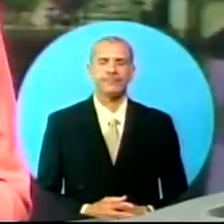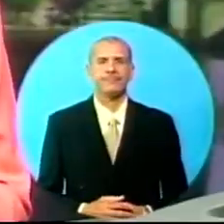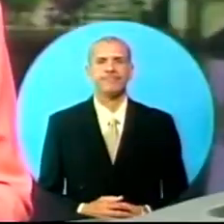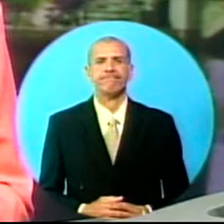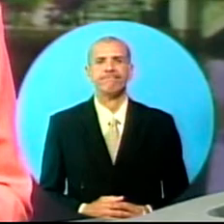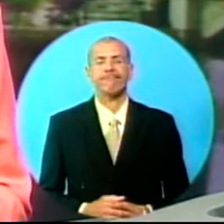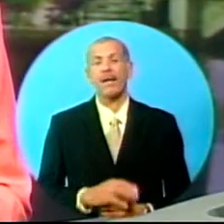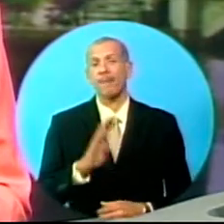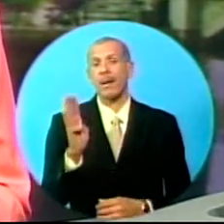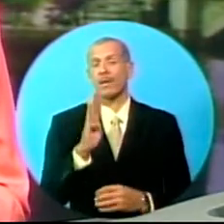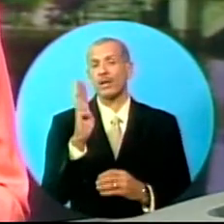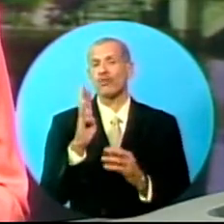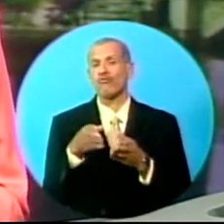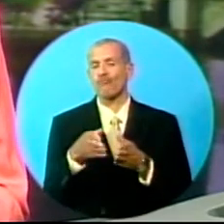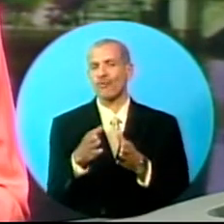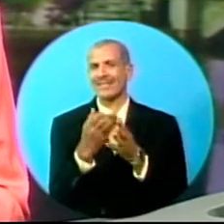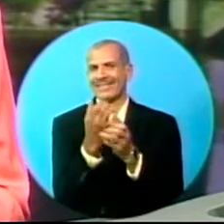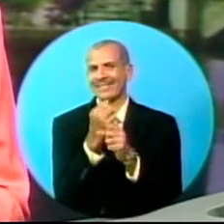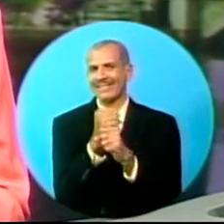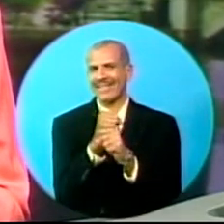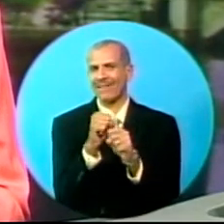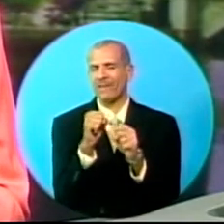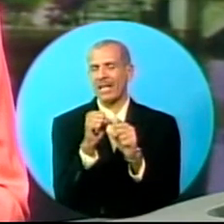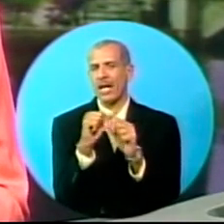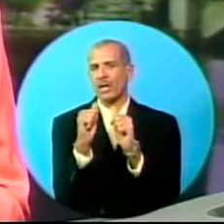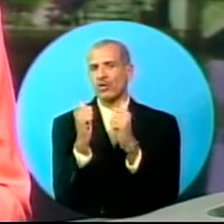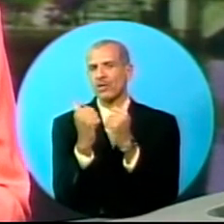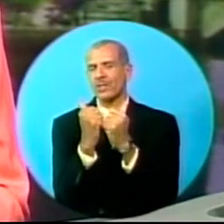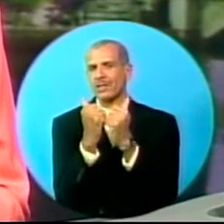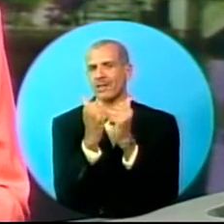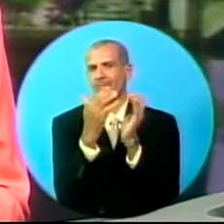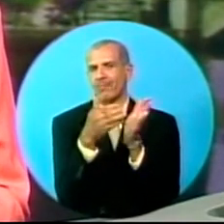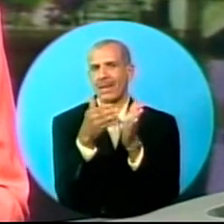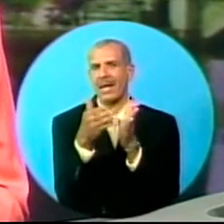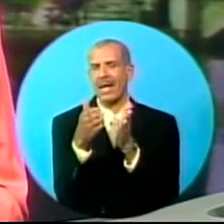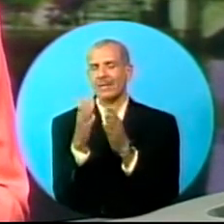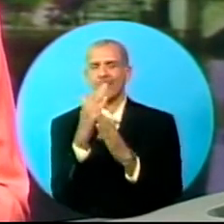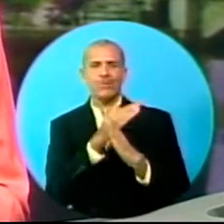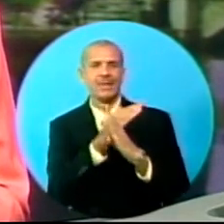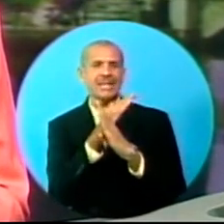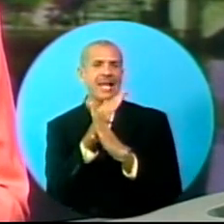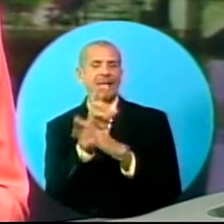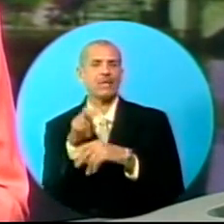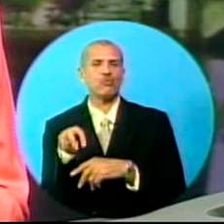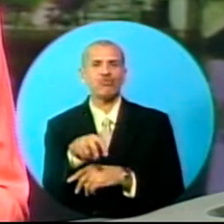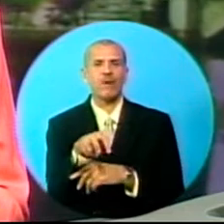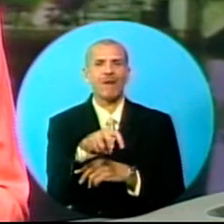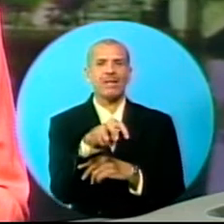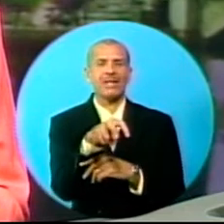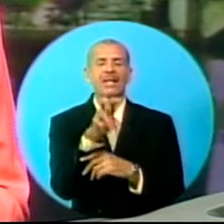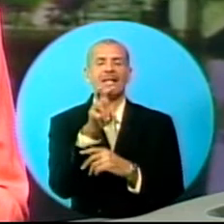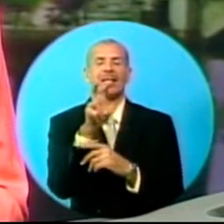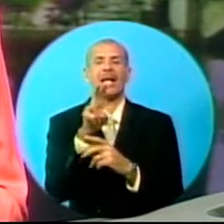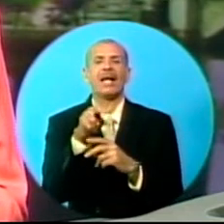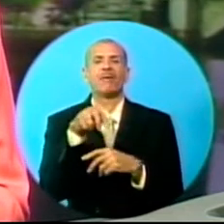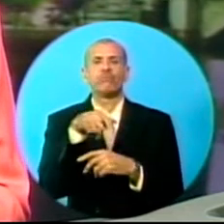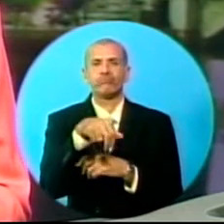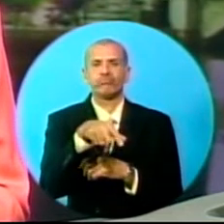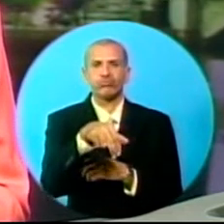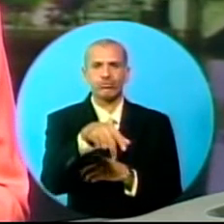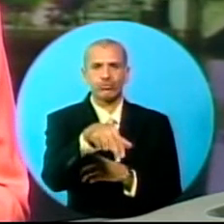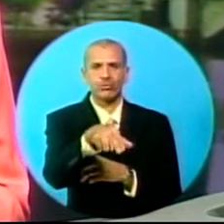The Barbados Road Safety Association is on a mission to protect the traveling public, both motorists and pedestrians.